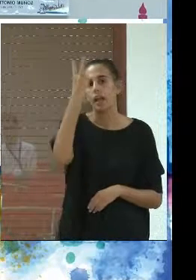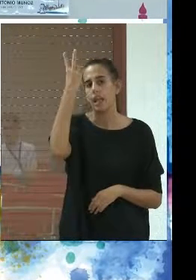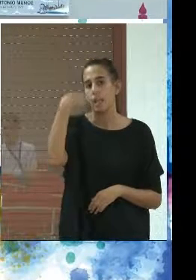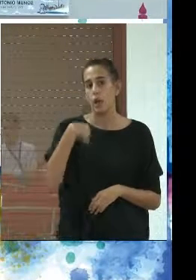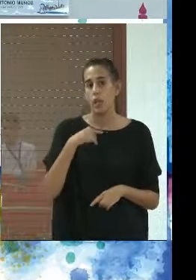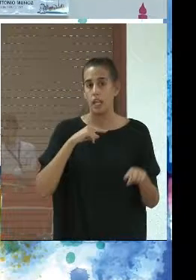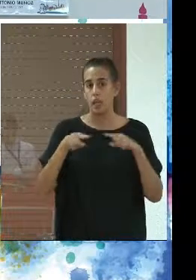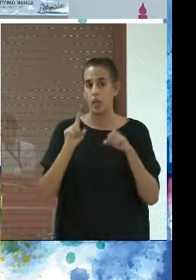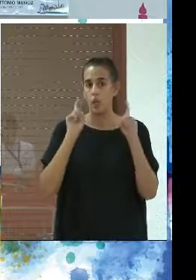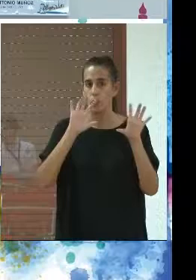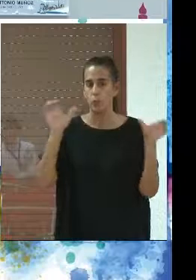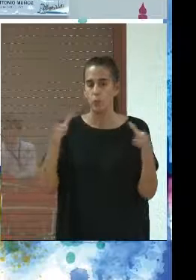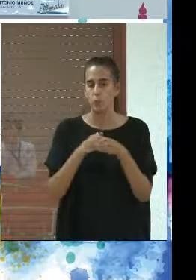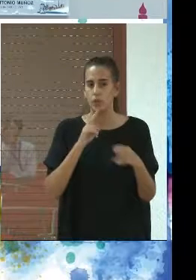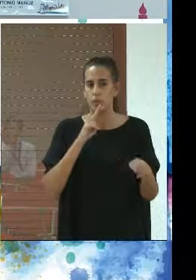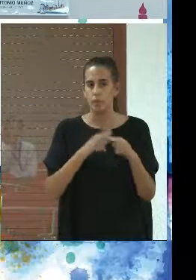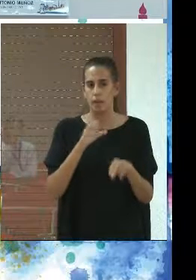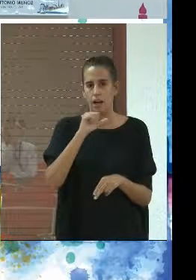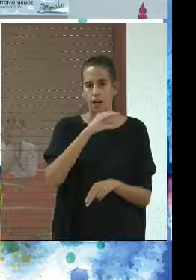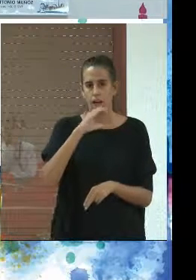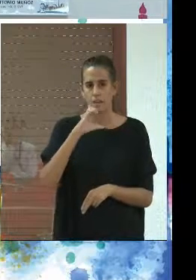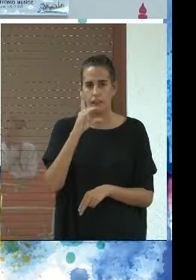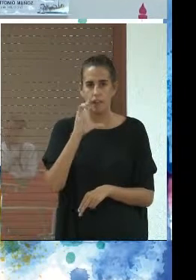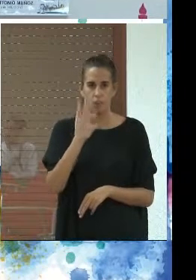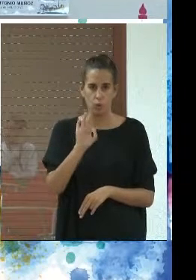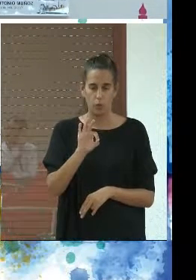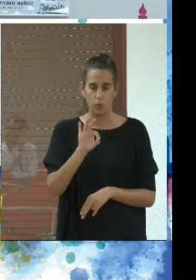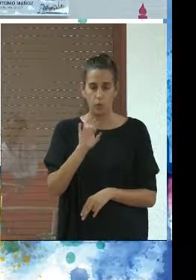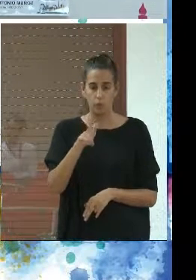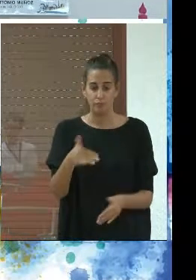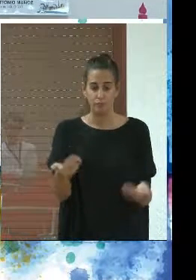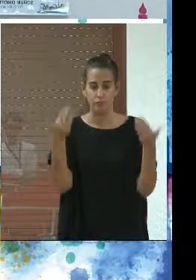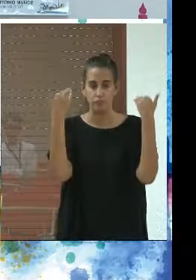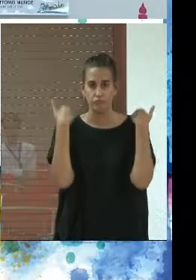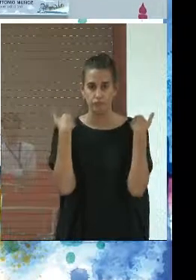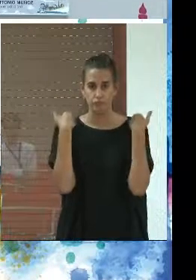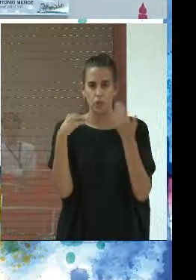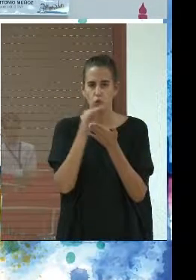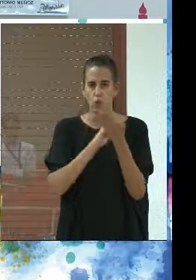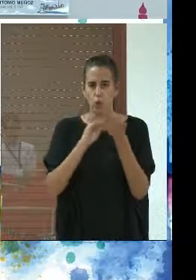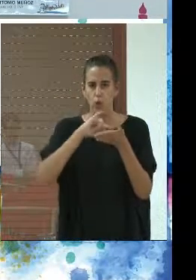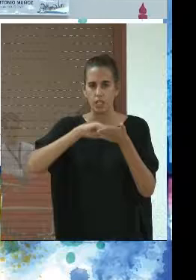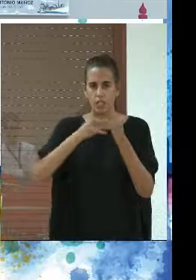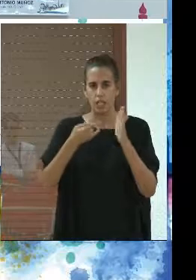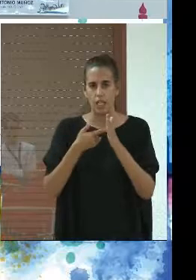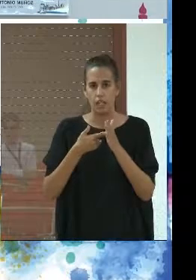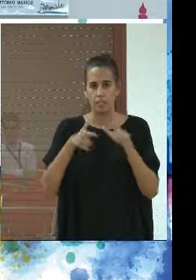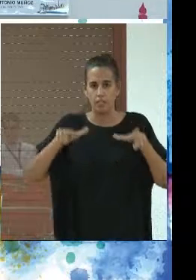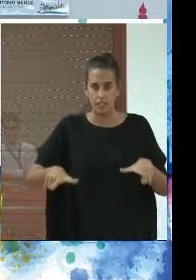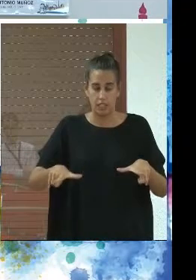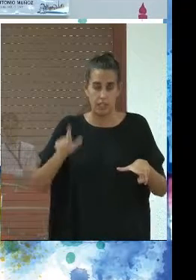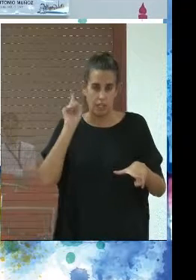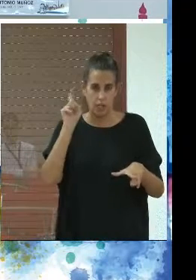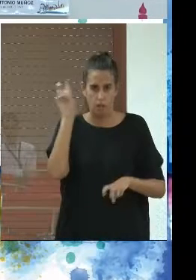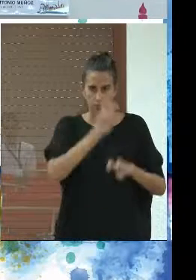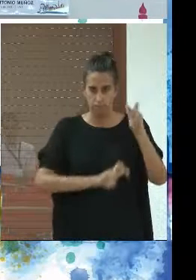The ONCE in education has a team called FEDO, which is in charge of looking for technological solutions